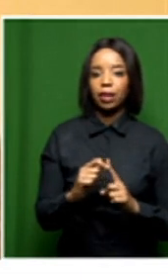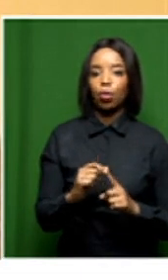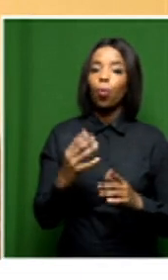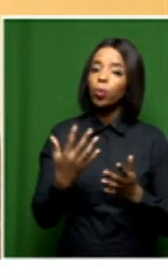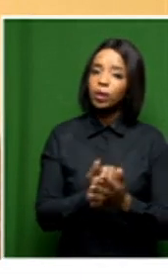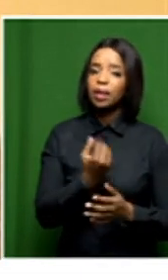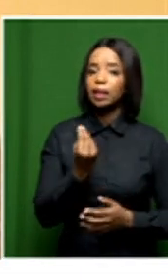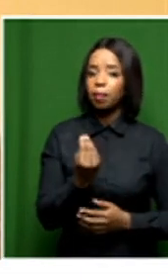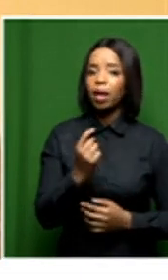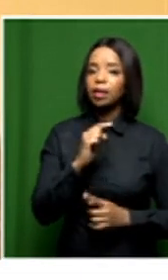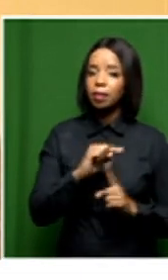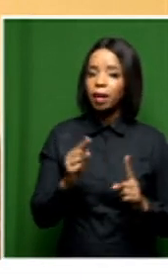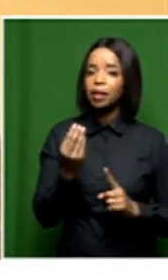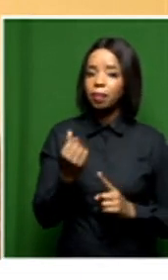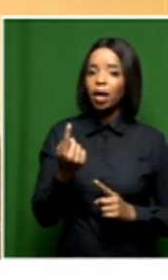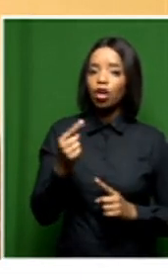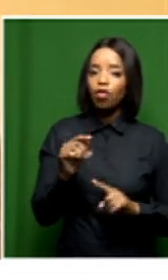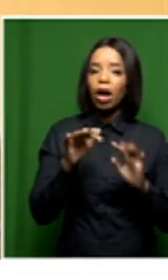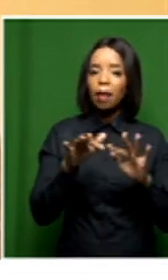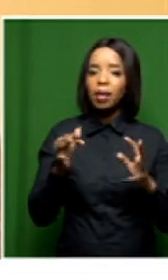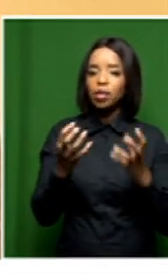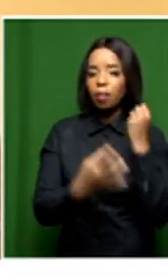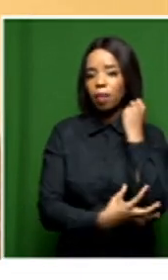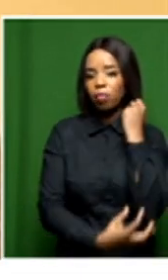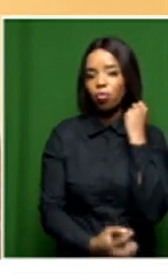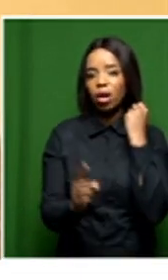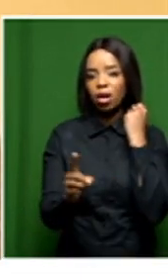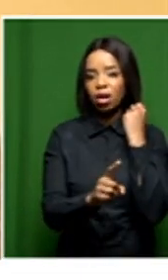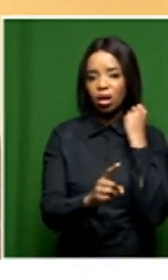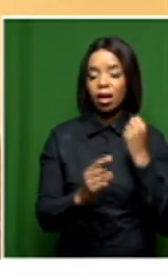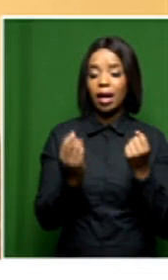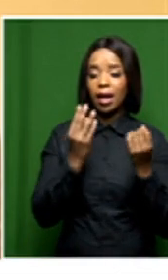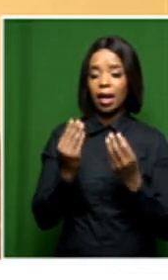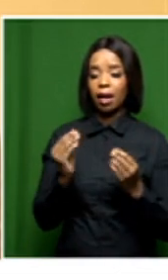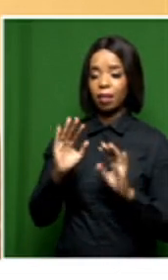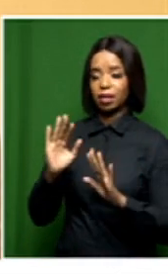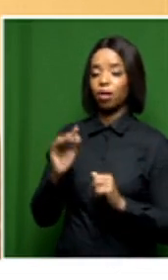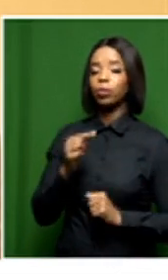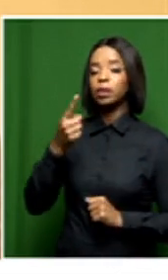for the poor is such a bad thing. But your numbers are correct. We have about